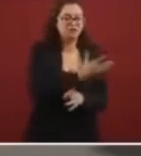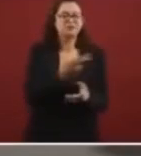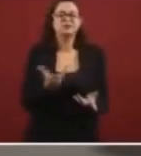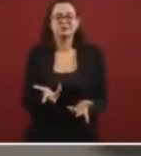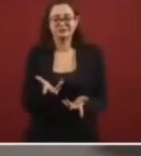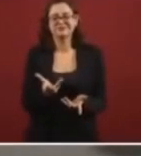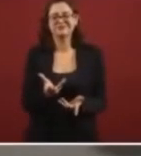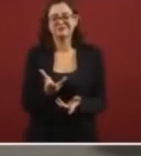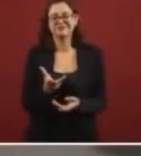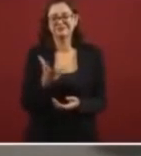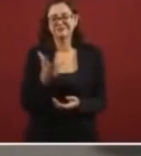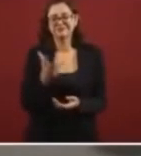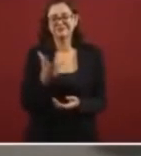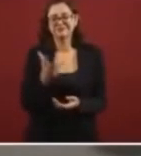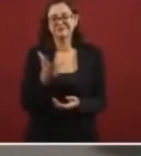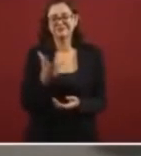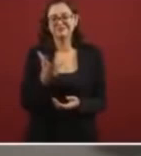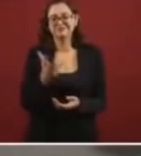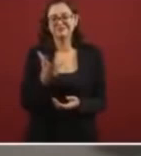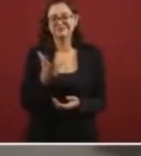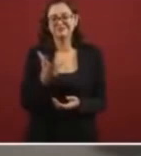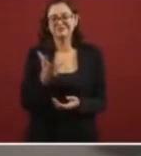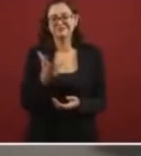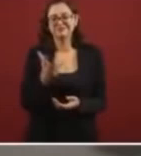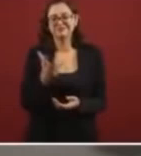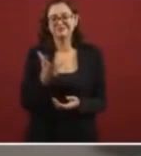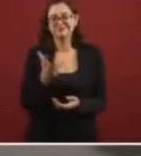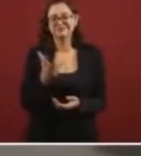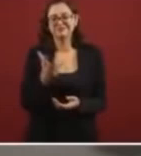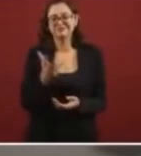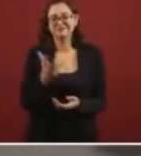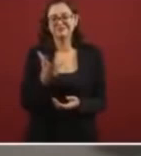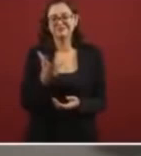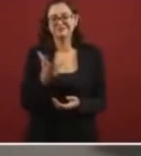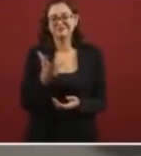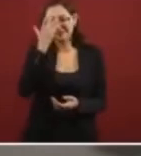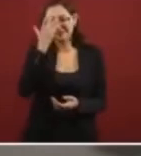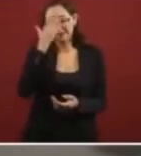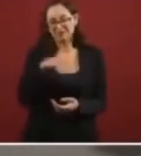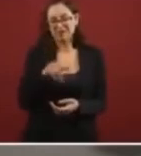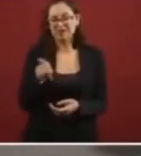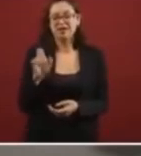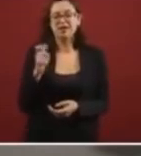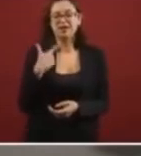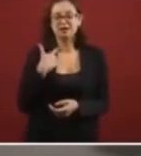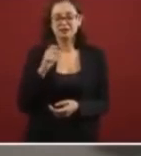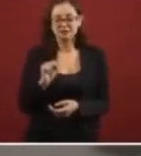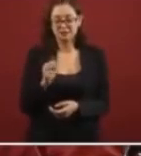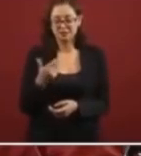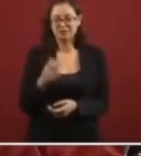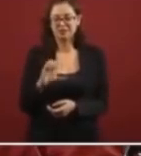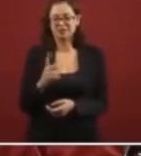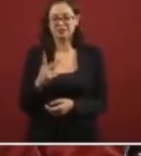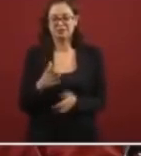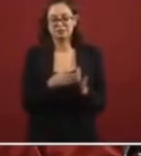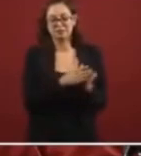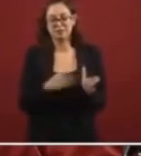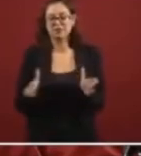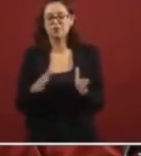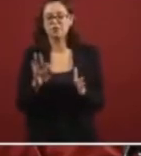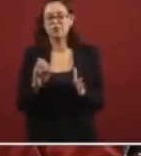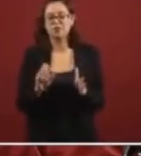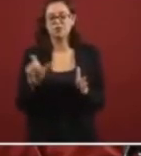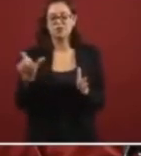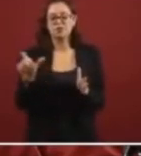hizo este secretario de Hacienda, then you will know what this secretary of Hacienda did durante el gobierno